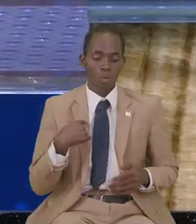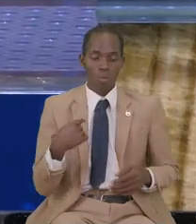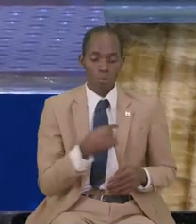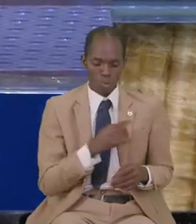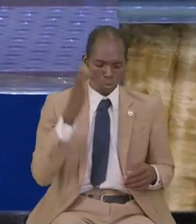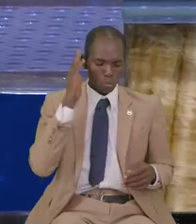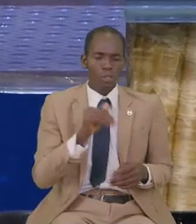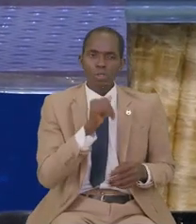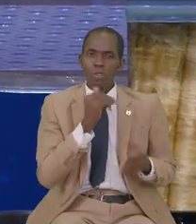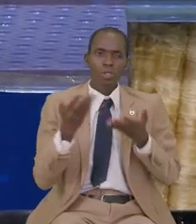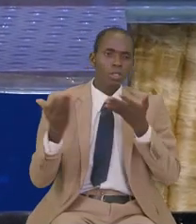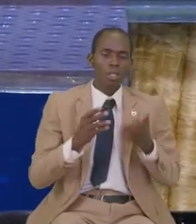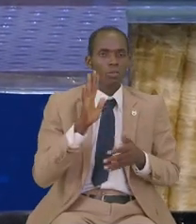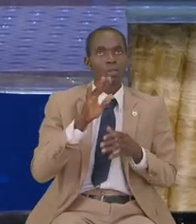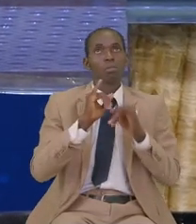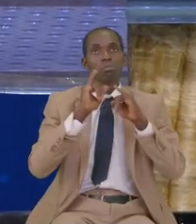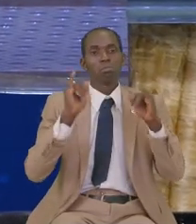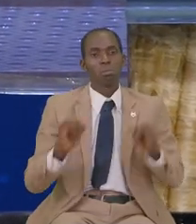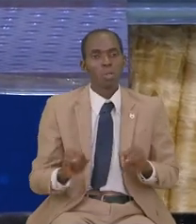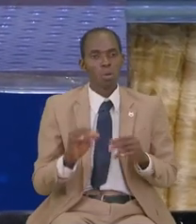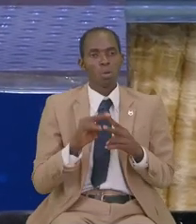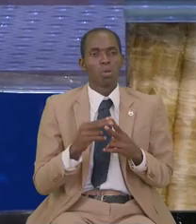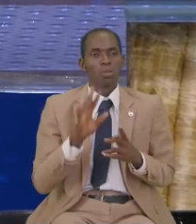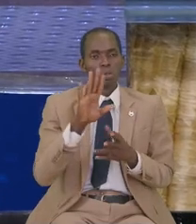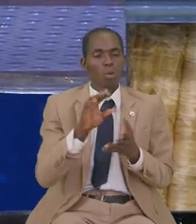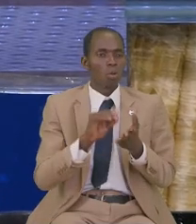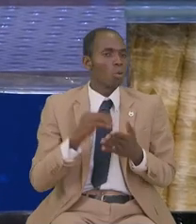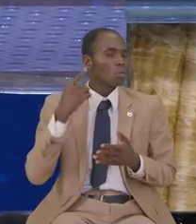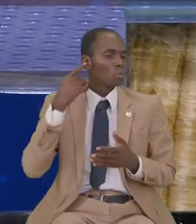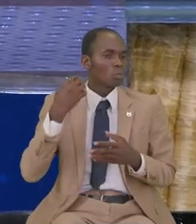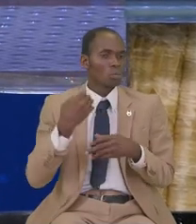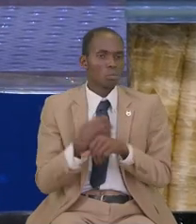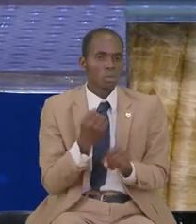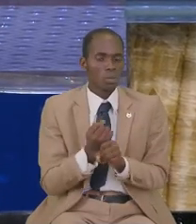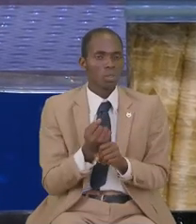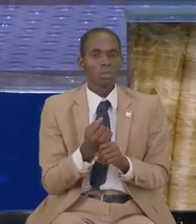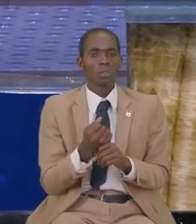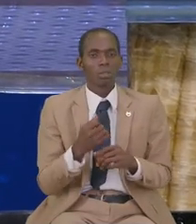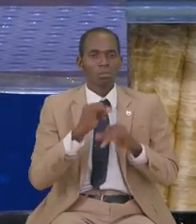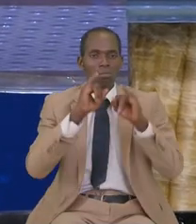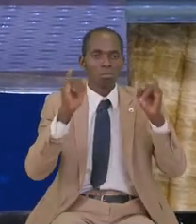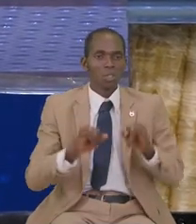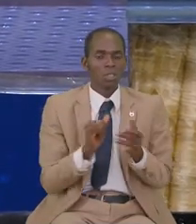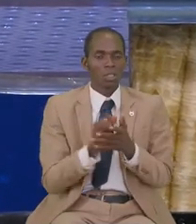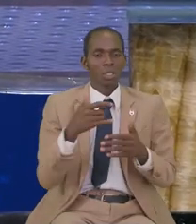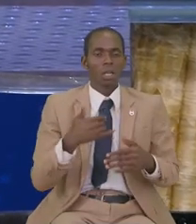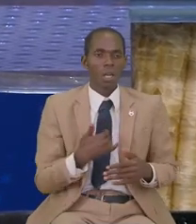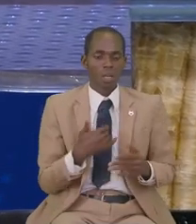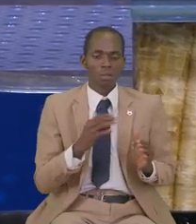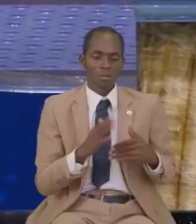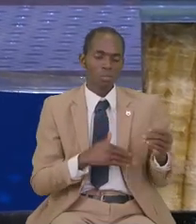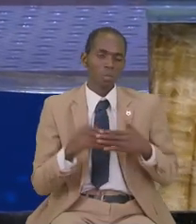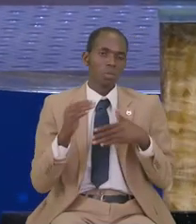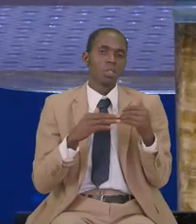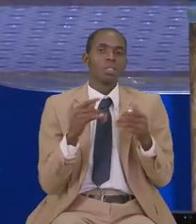thy gods nor worship the golden image which thou hast set up. Those are good